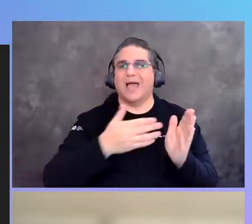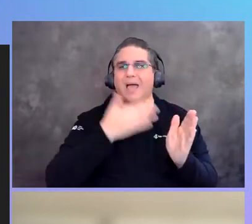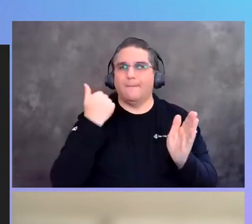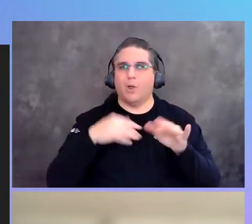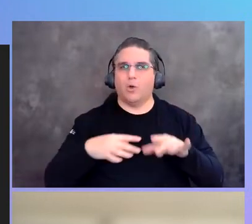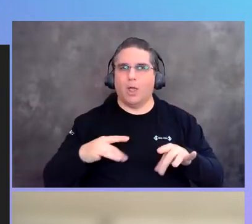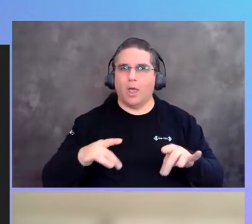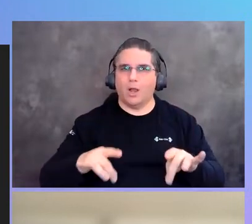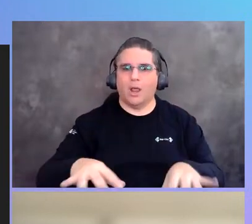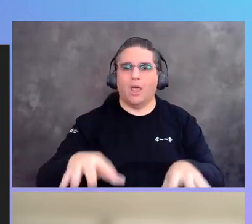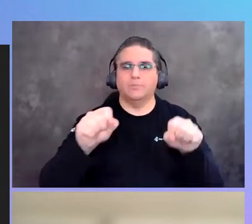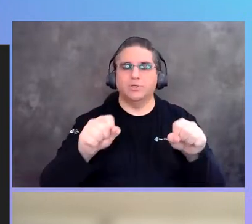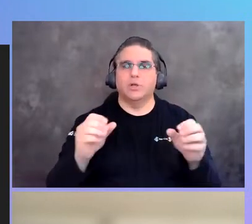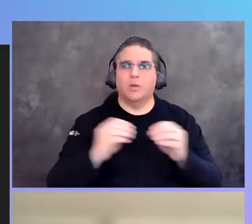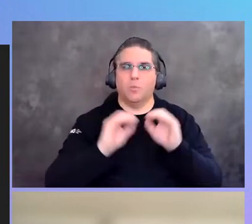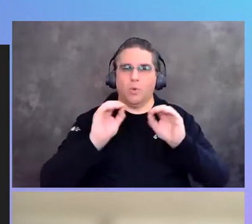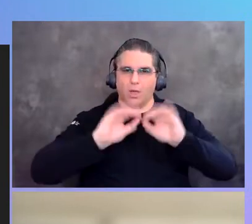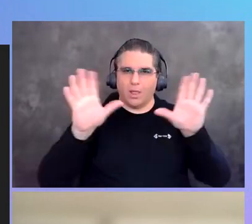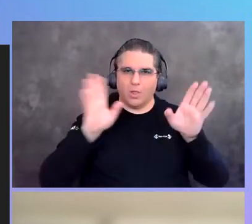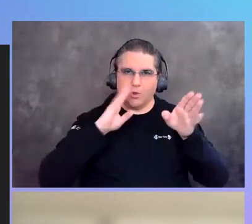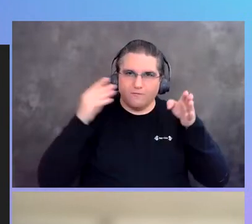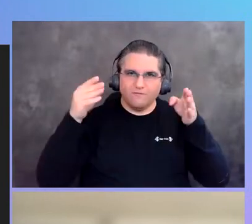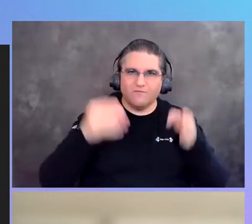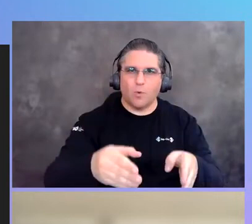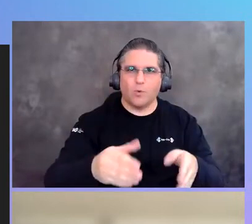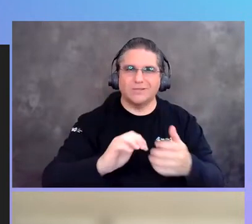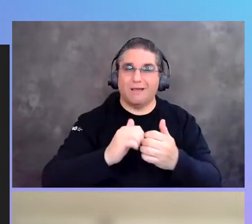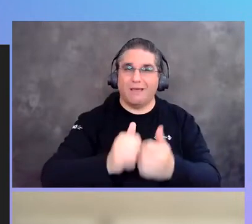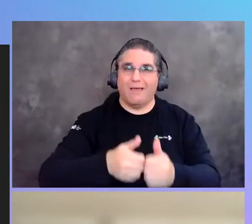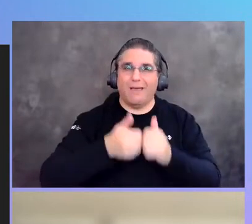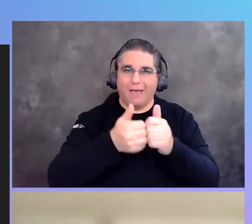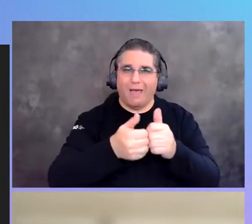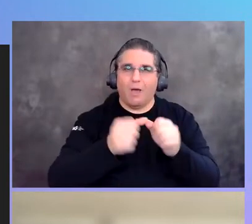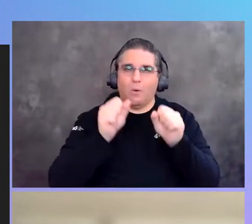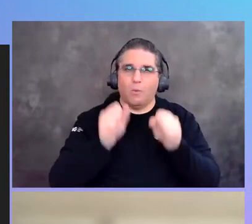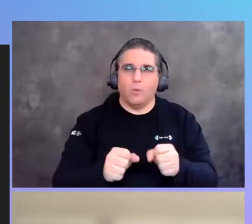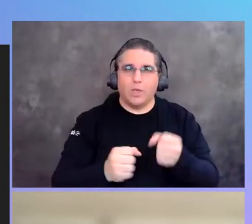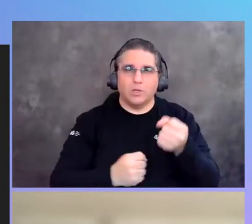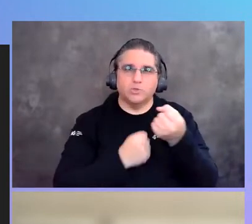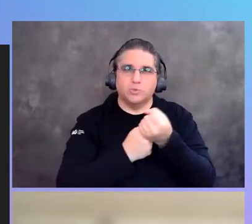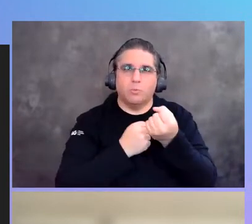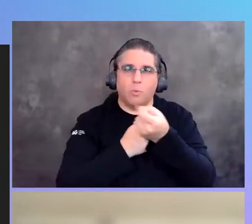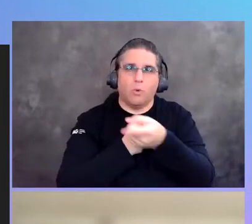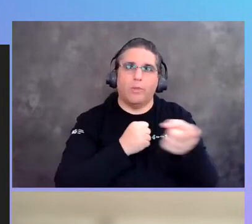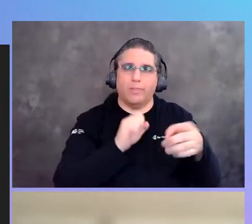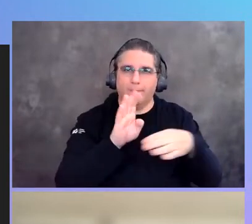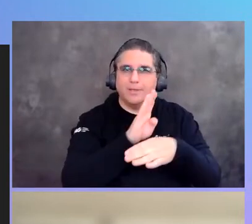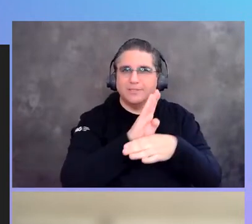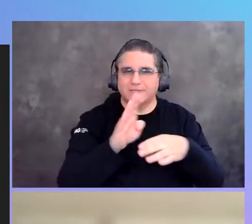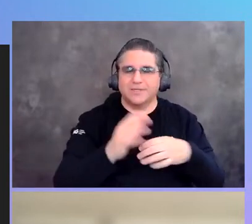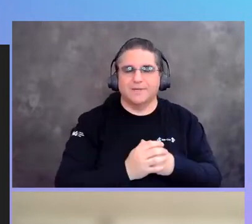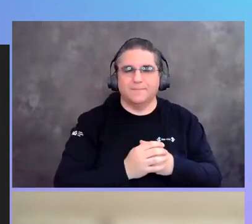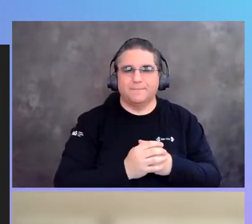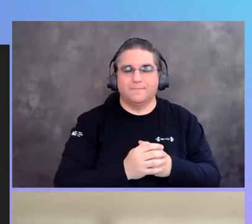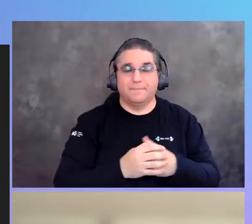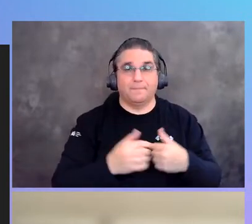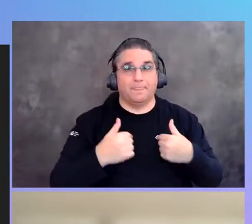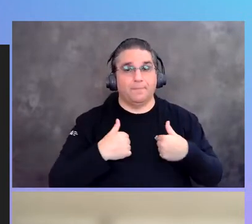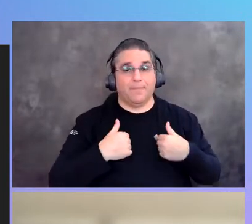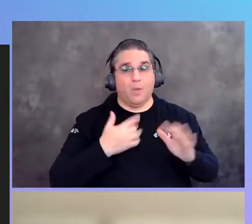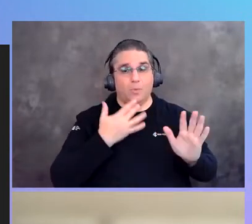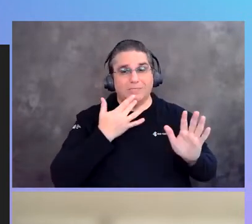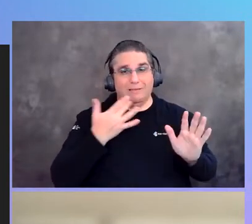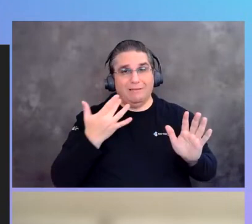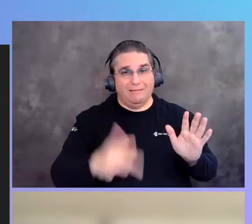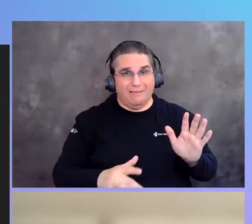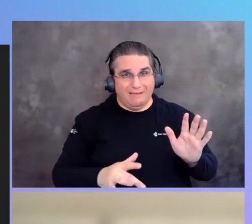clearer focus, on how we're going to support the business. Luckily, I